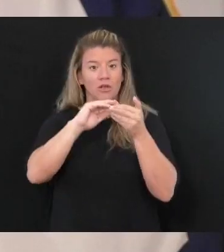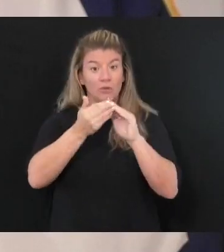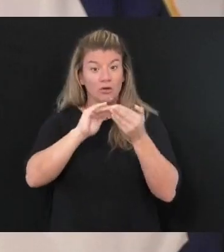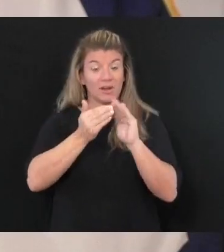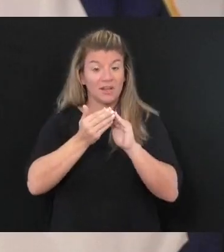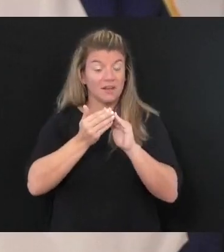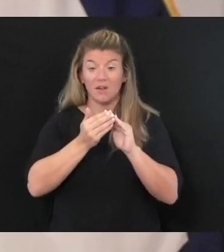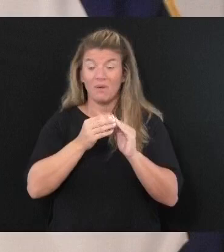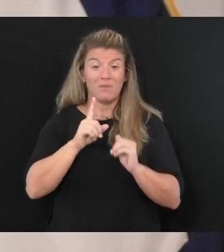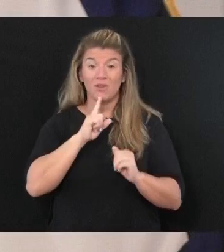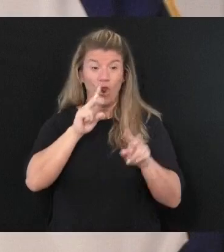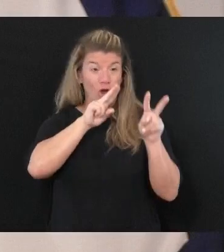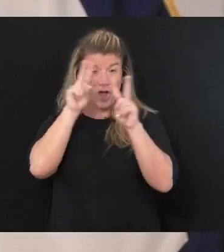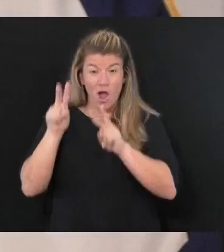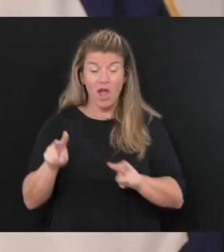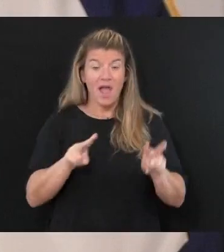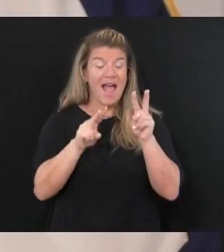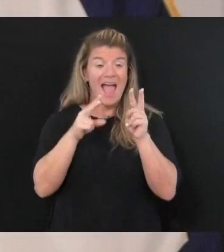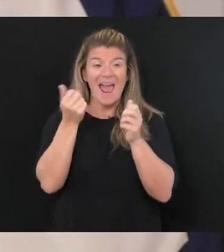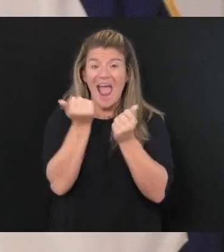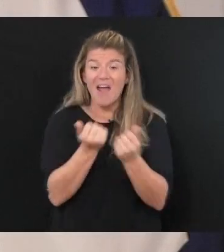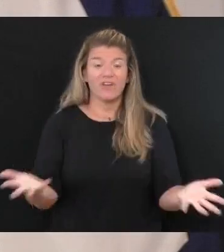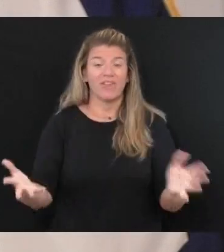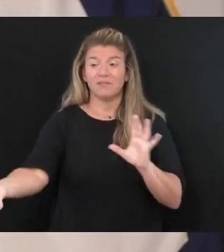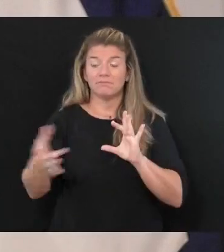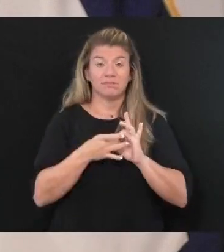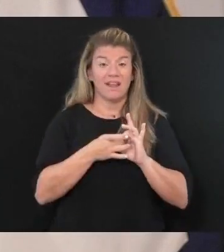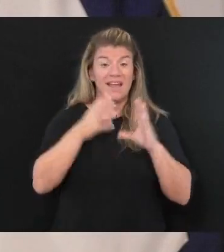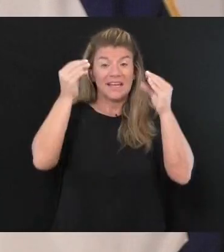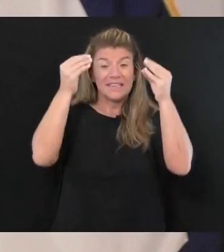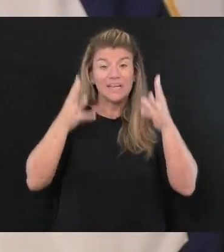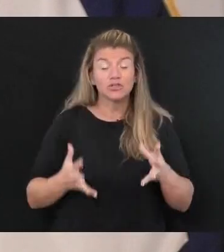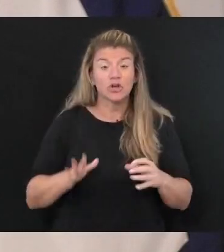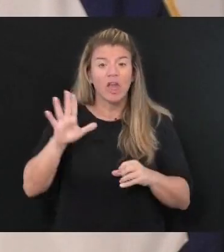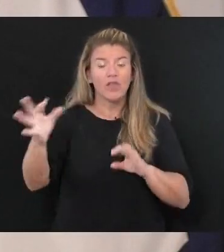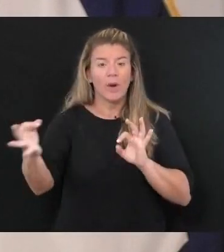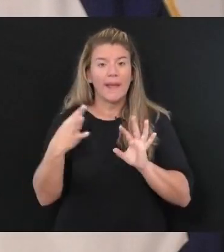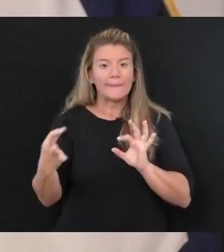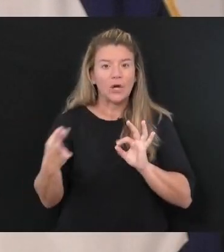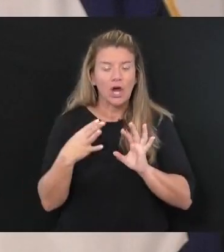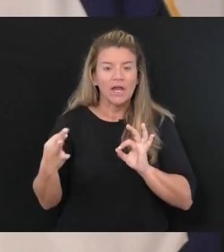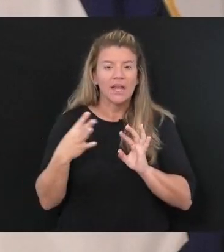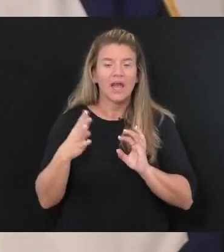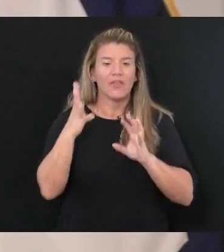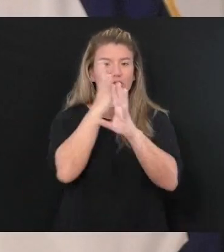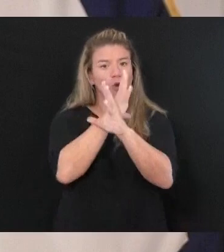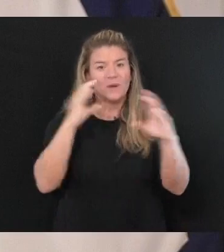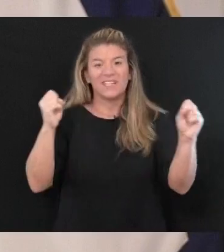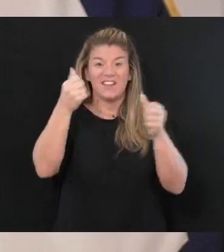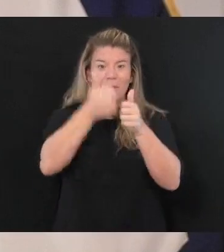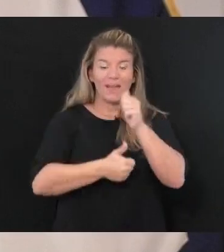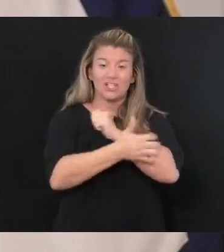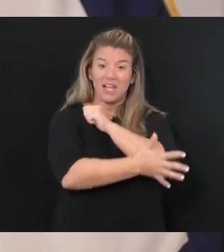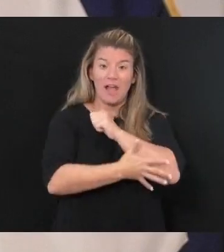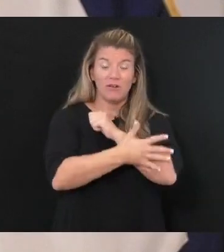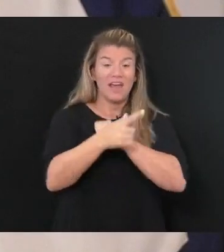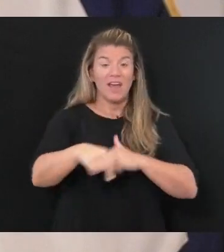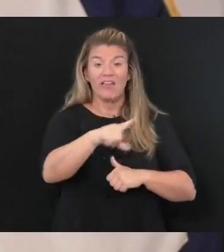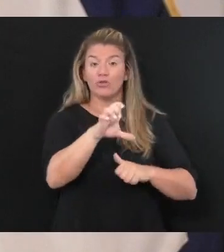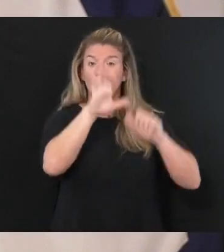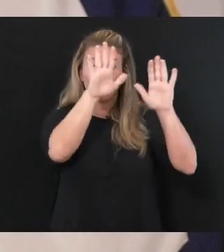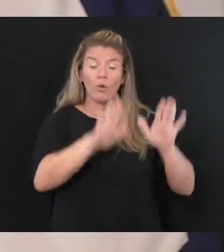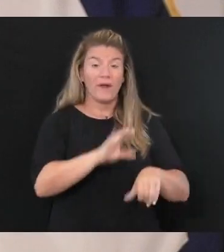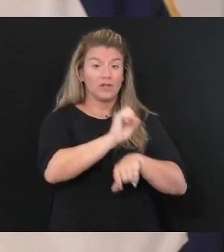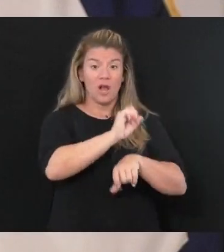all the way through the education community, from our teachers to the input, you know, of all of our superintendents that are doing phenomenal work on a